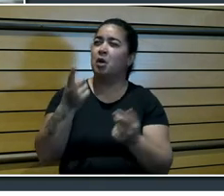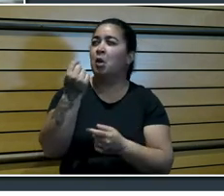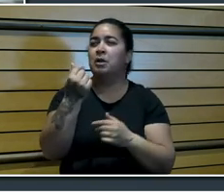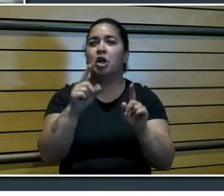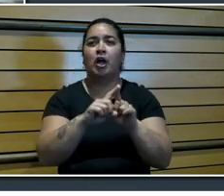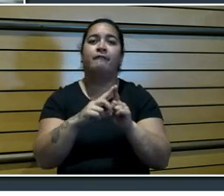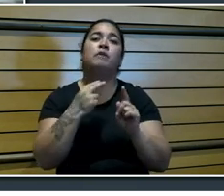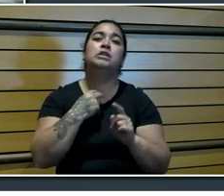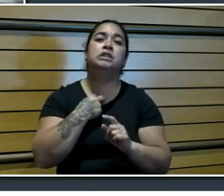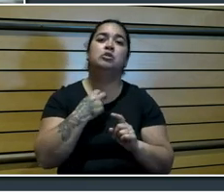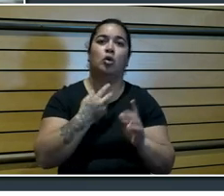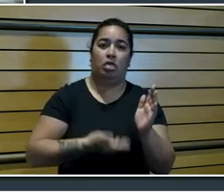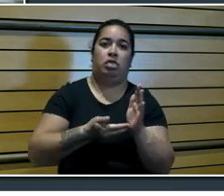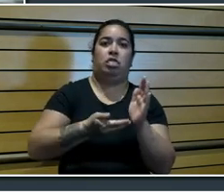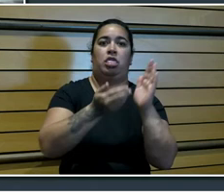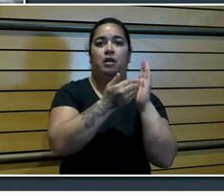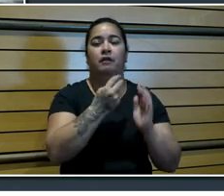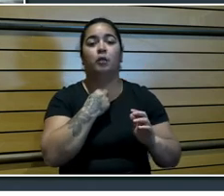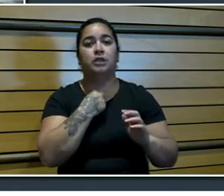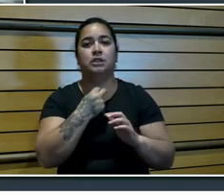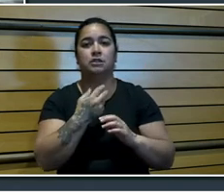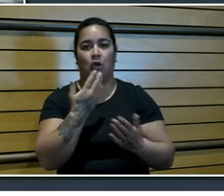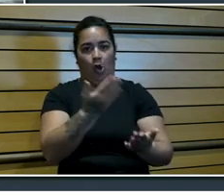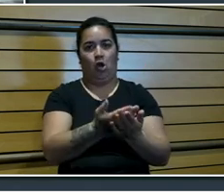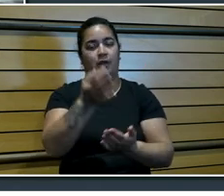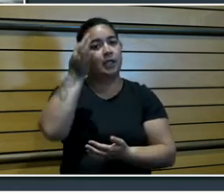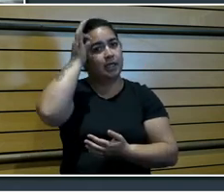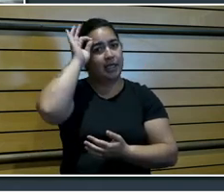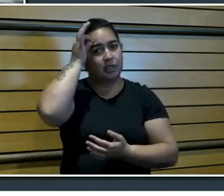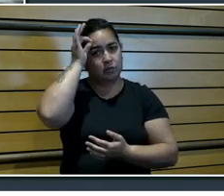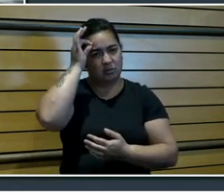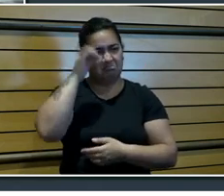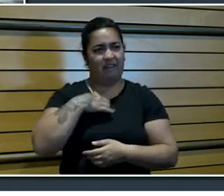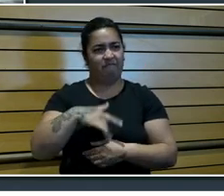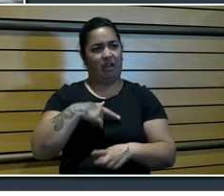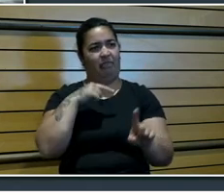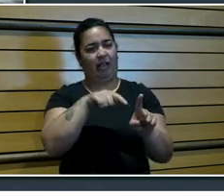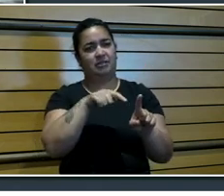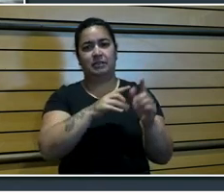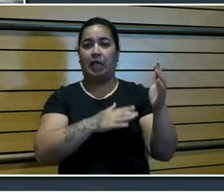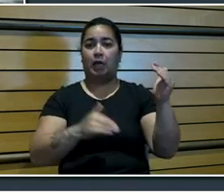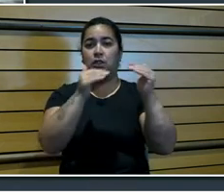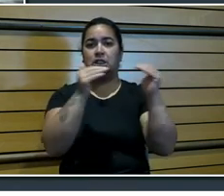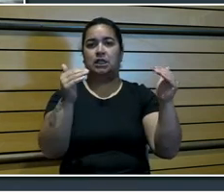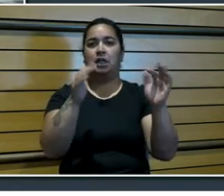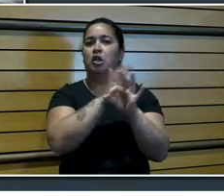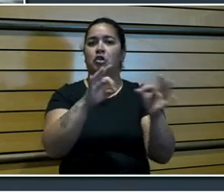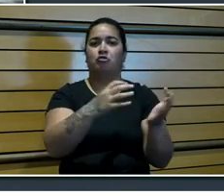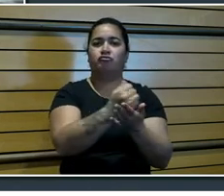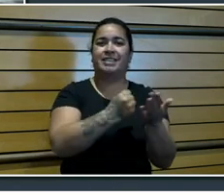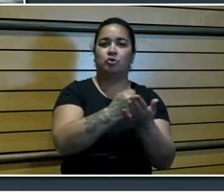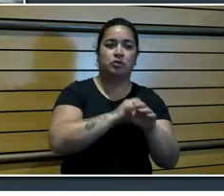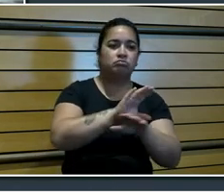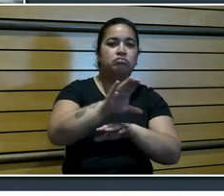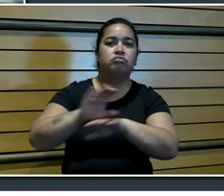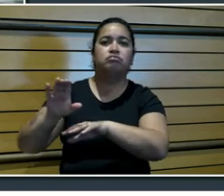furthering the voice of Māori on our councils. And I think that's what equity talks more about than reallocating resources. There's been a